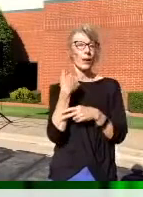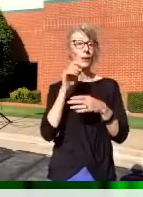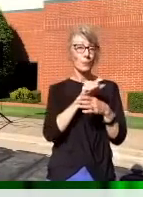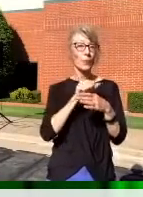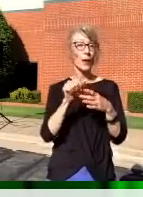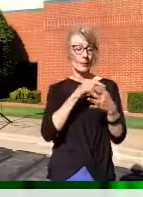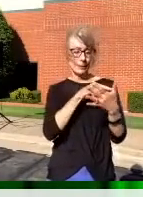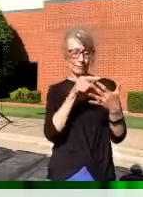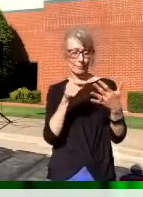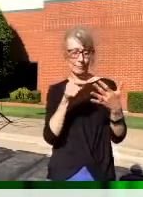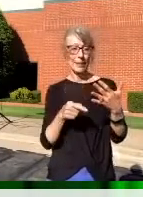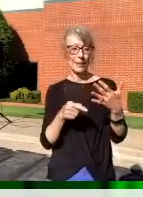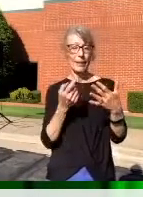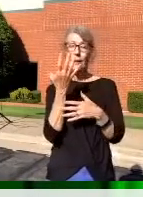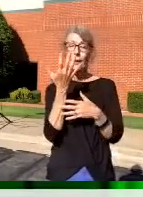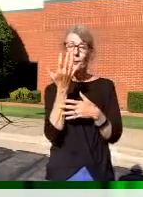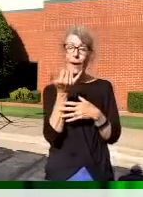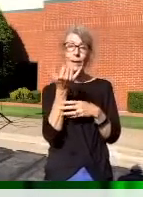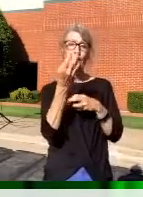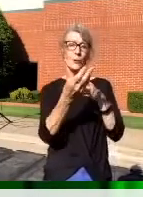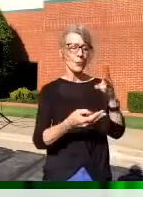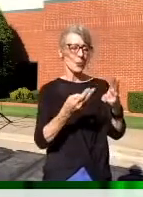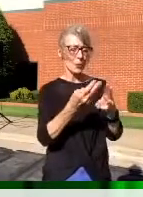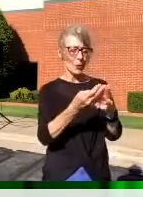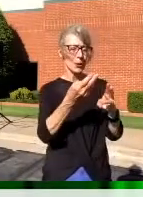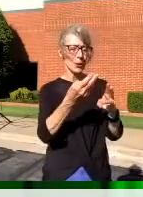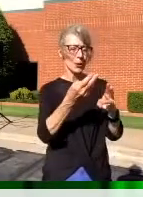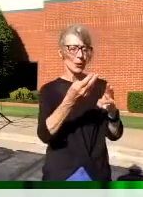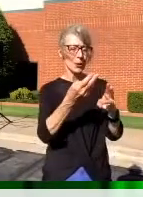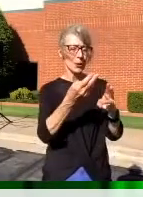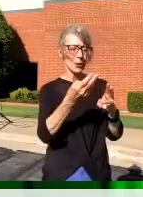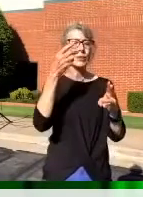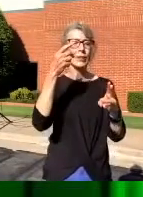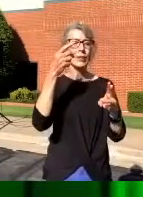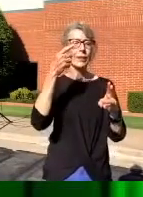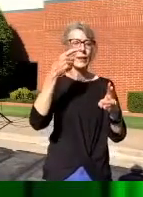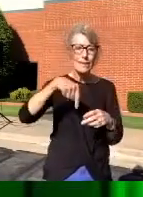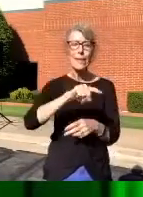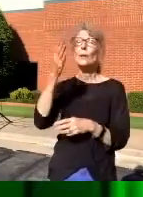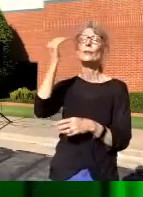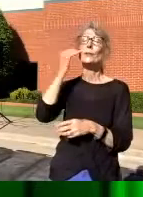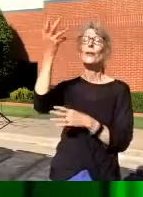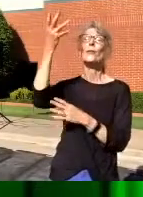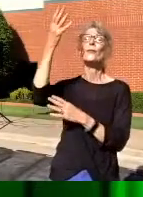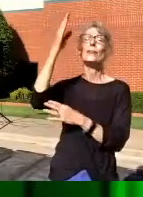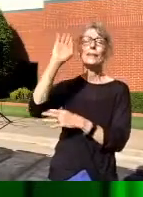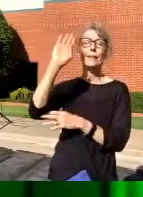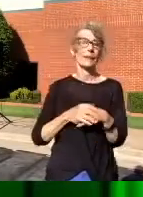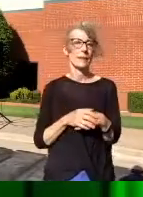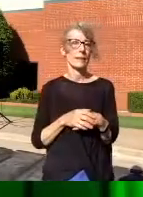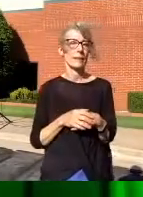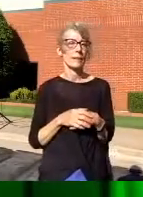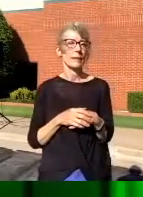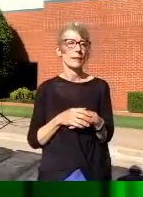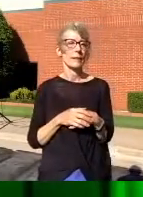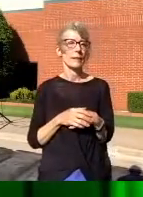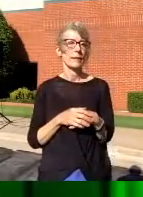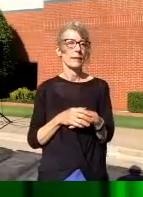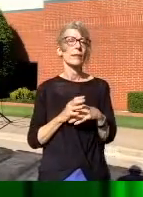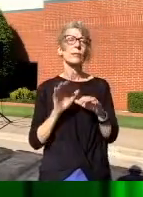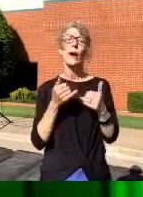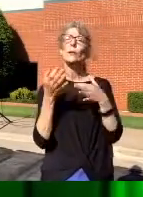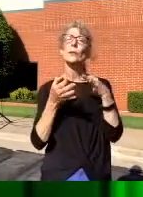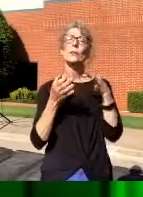principles, is so that the world can come to know God. So here's my 5 questions for you. As you think about your own life, how Jesus would evaluate your